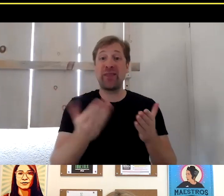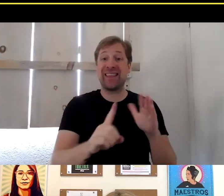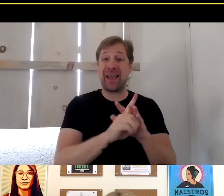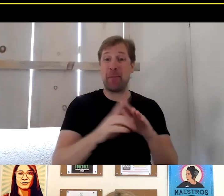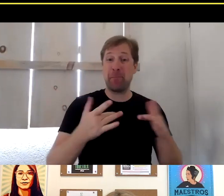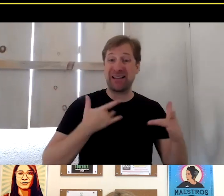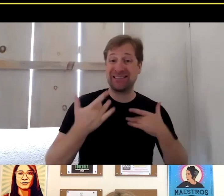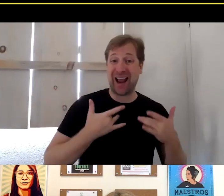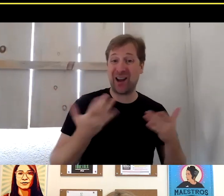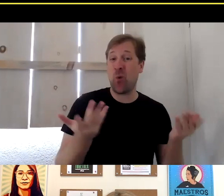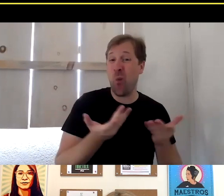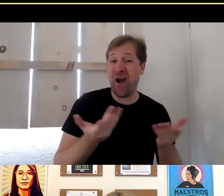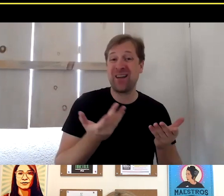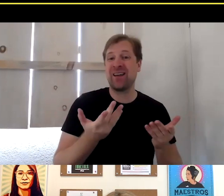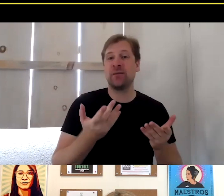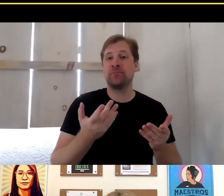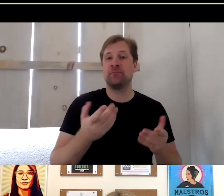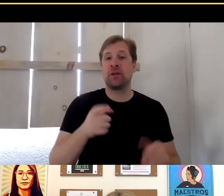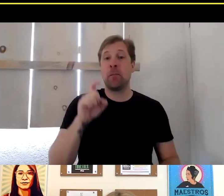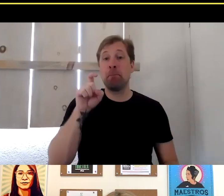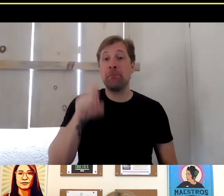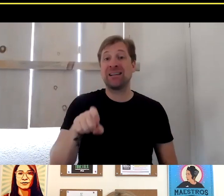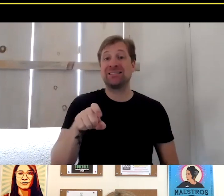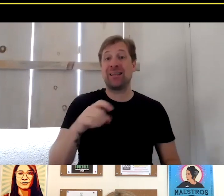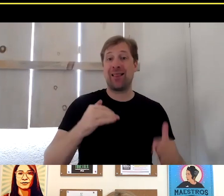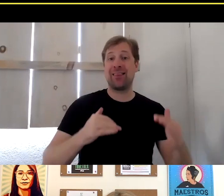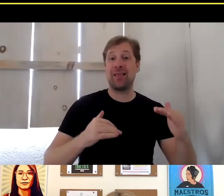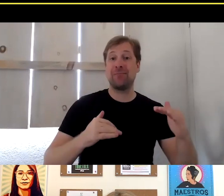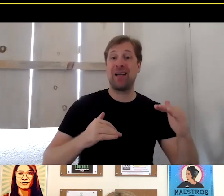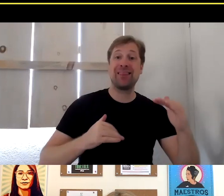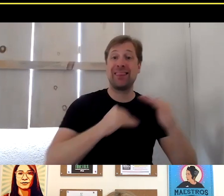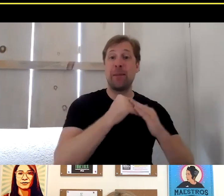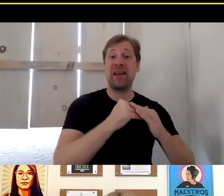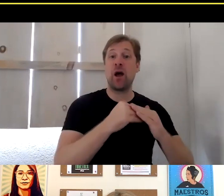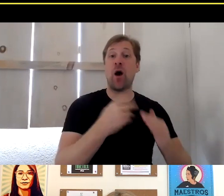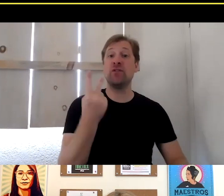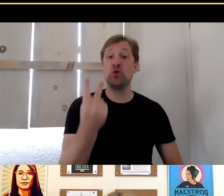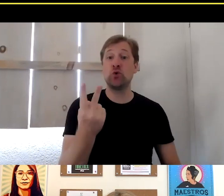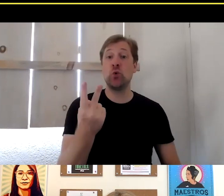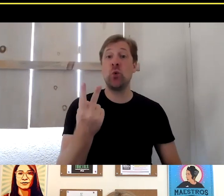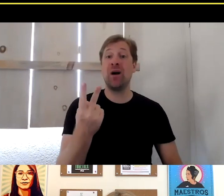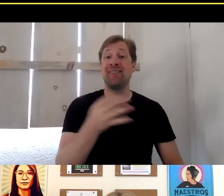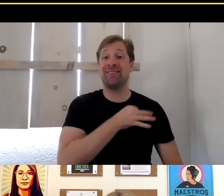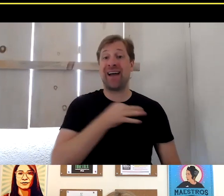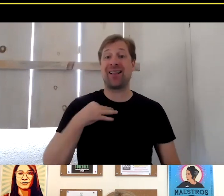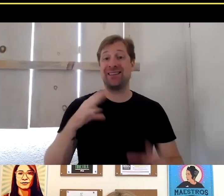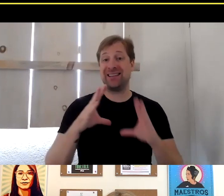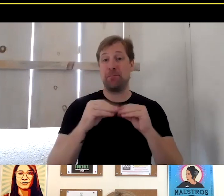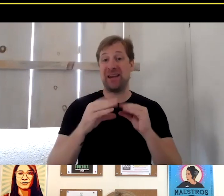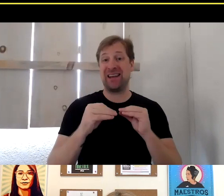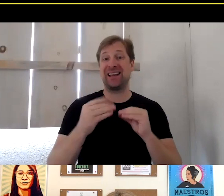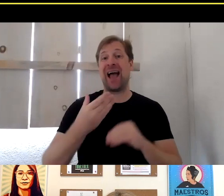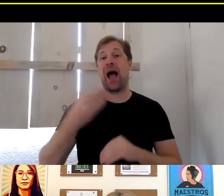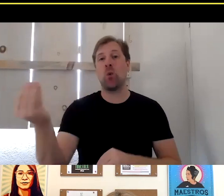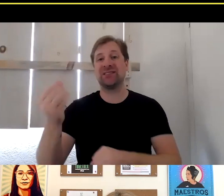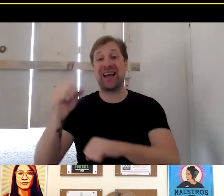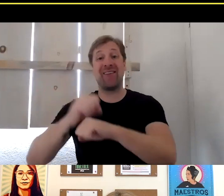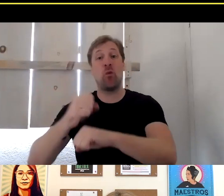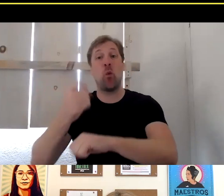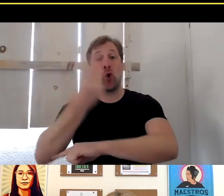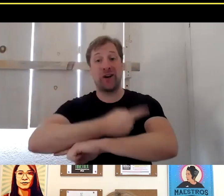no more than 2 faculty meetings outside of our workday per